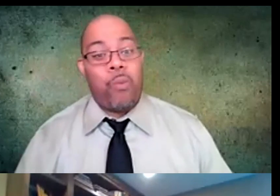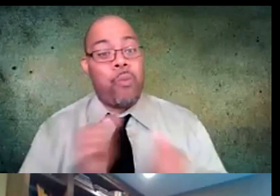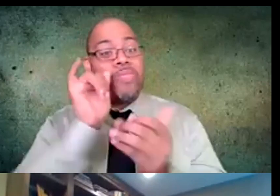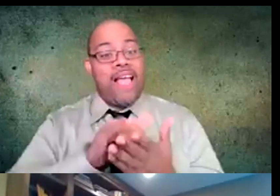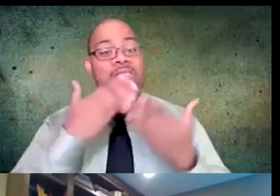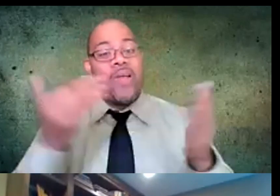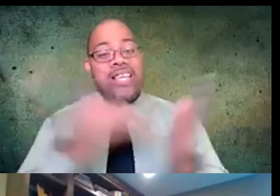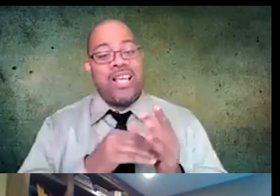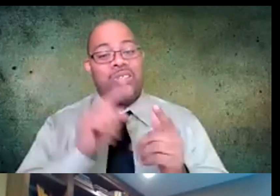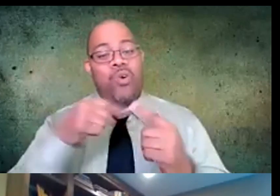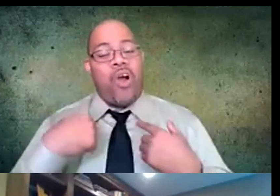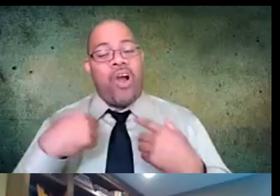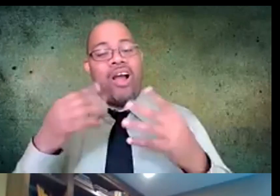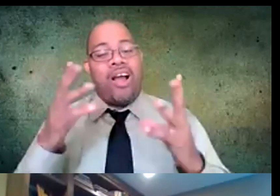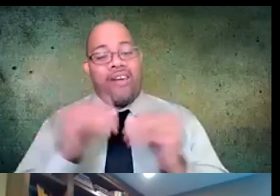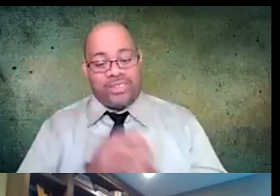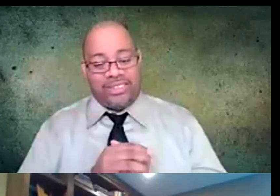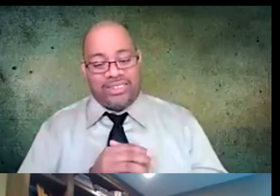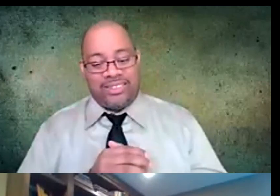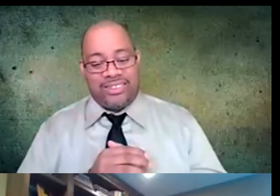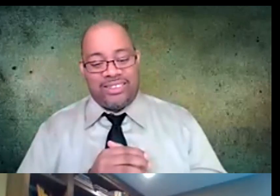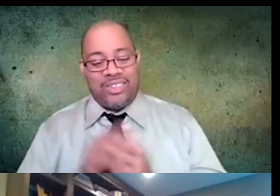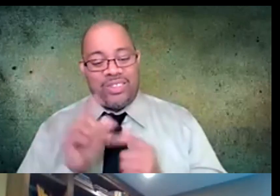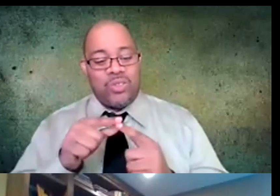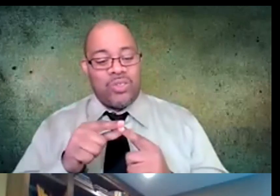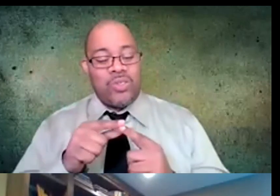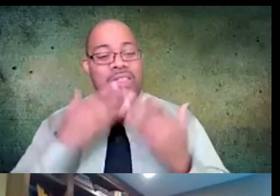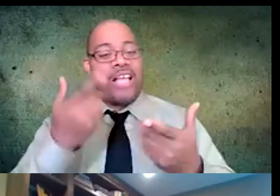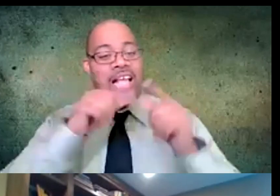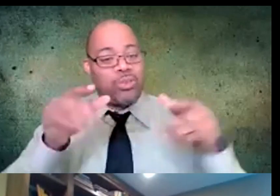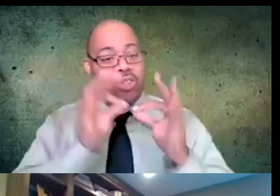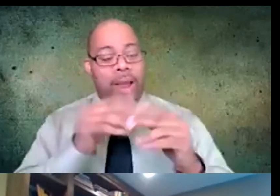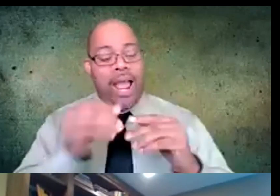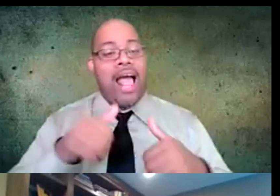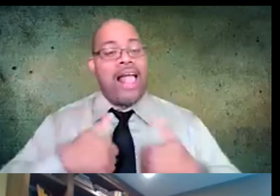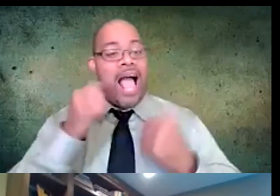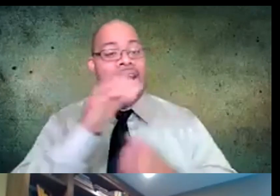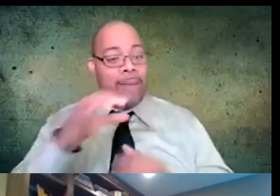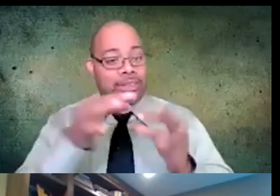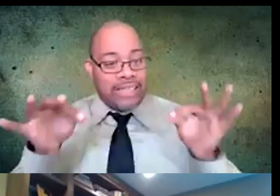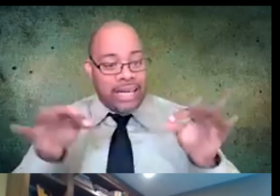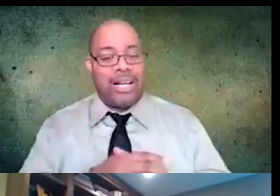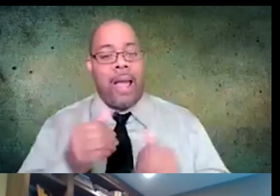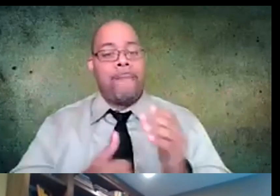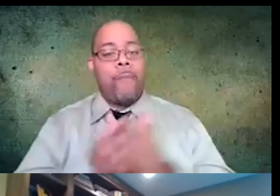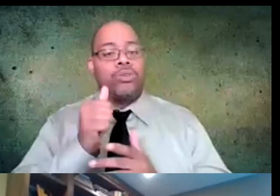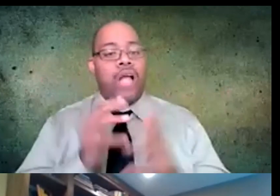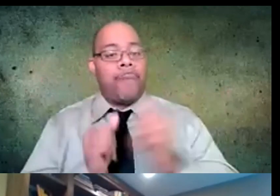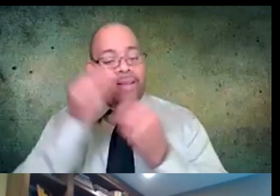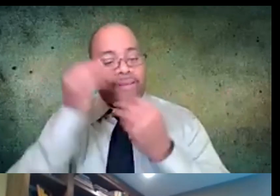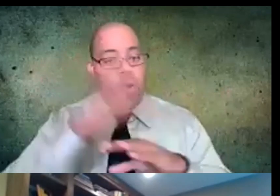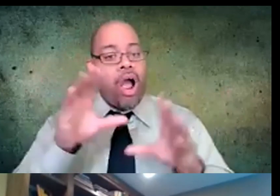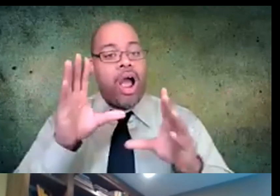again to our conference sponsors. Big thank you to our live captioner and sign language interpreter. For the most up-to-date information on the conference,